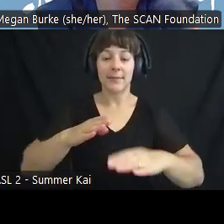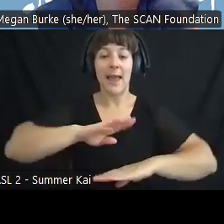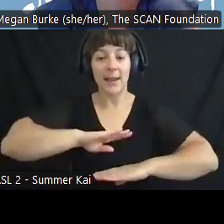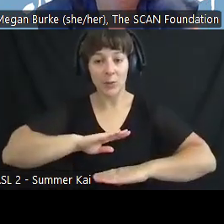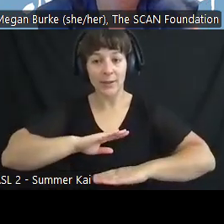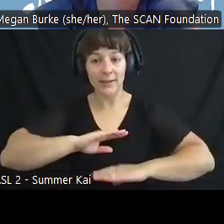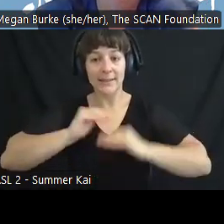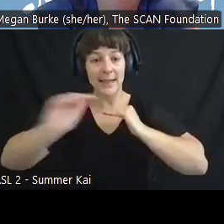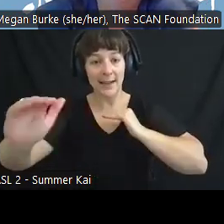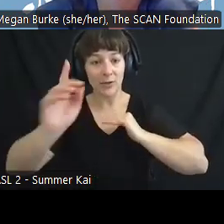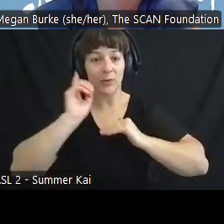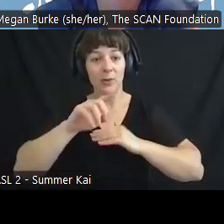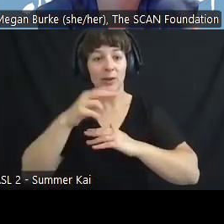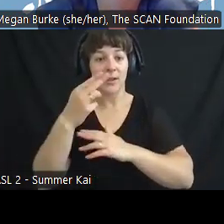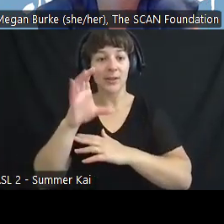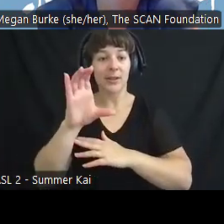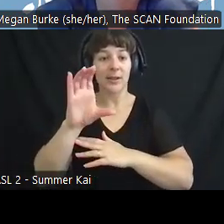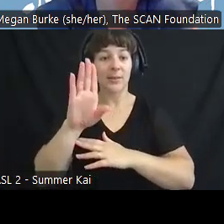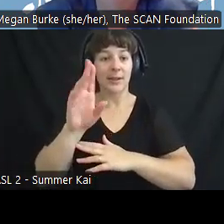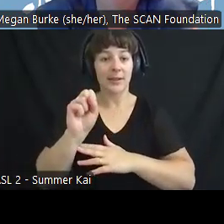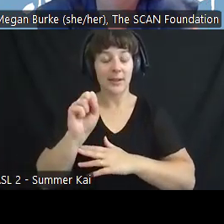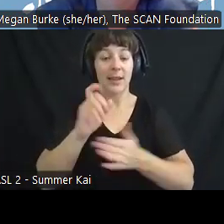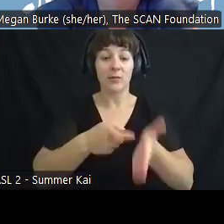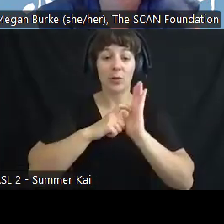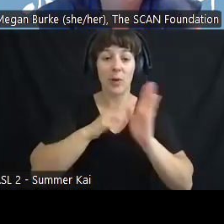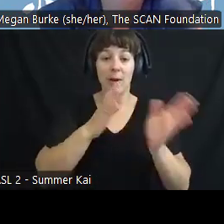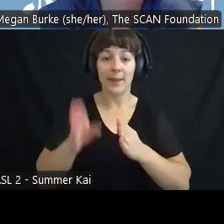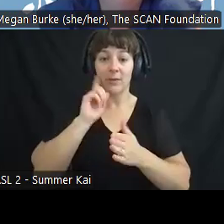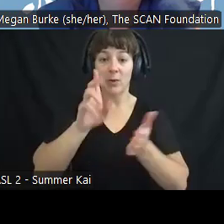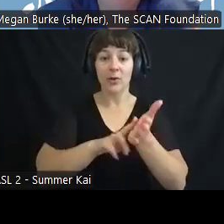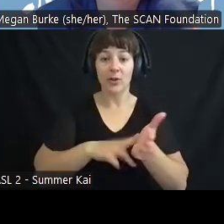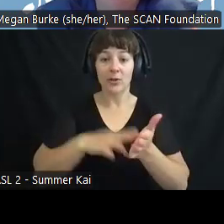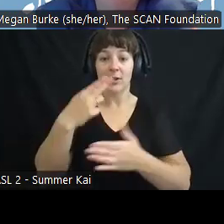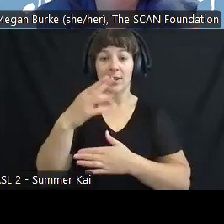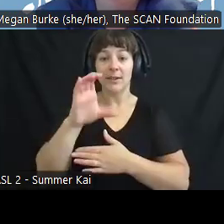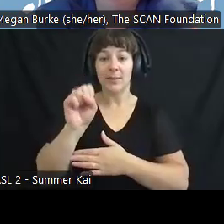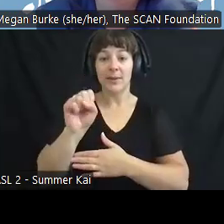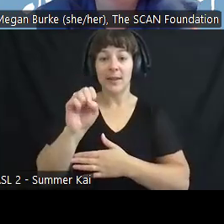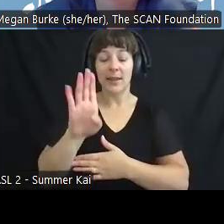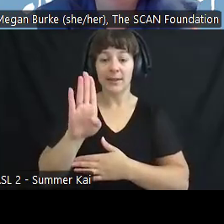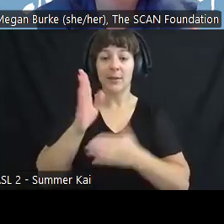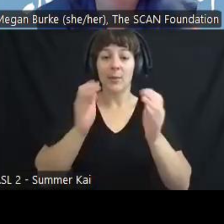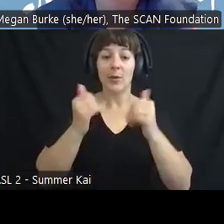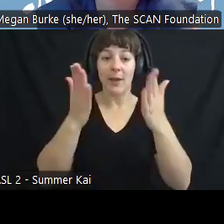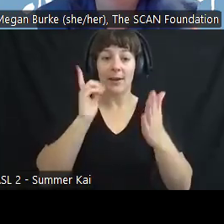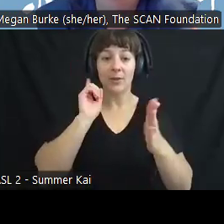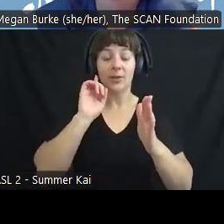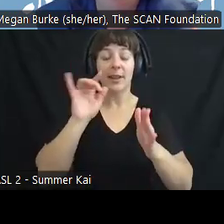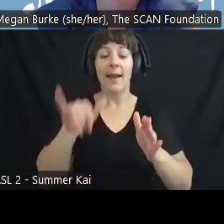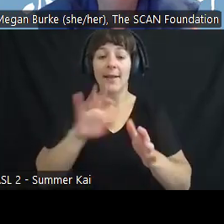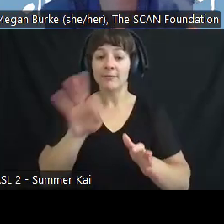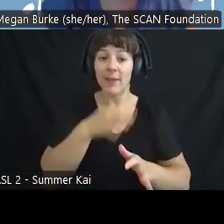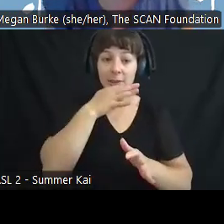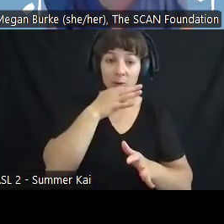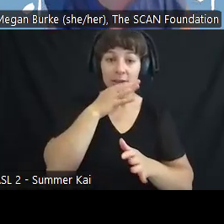to contract with HCBS providers that have proven expertise in delivering specialized services and understanding population